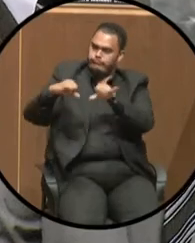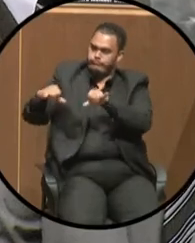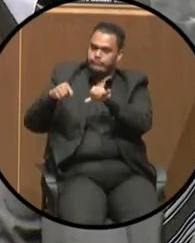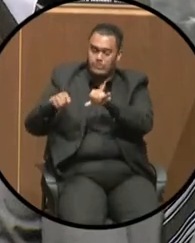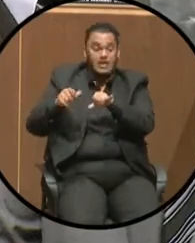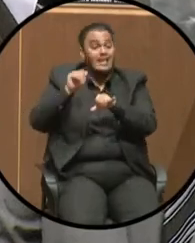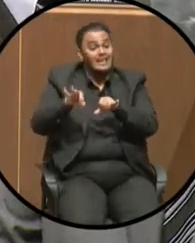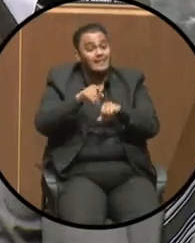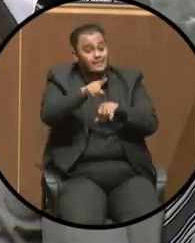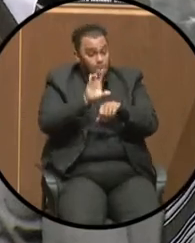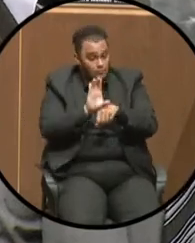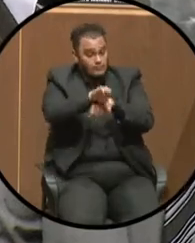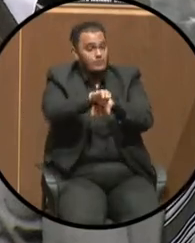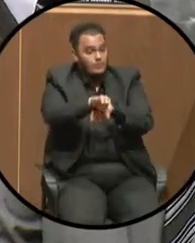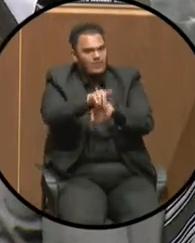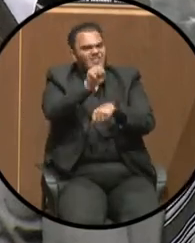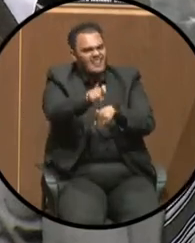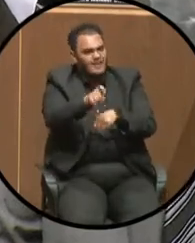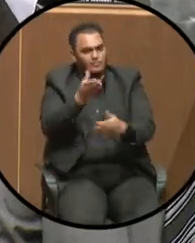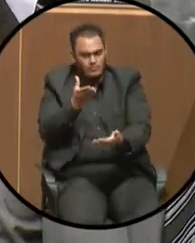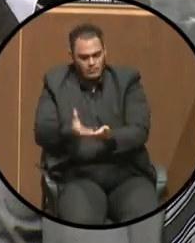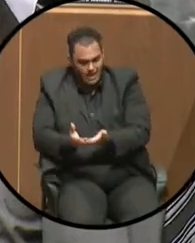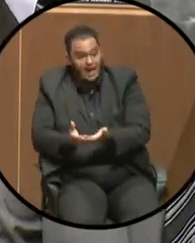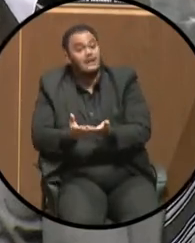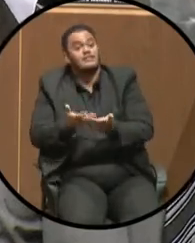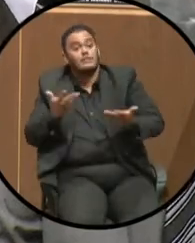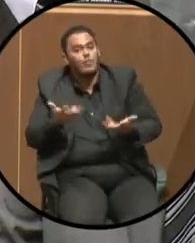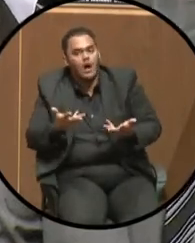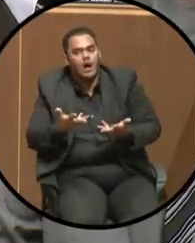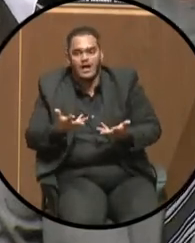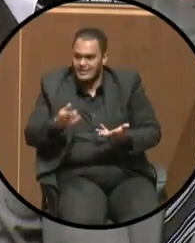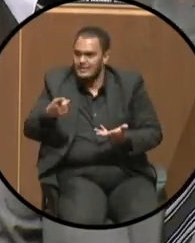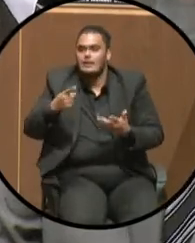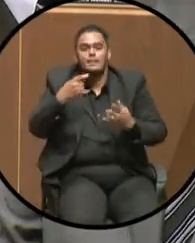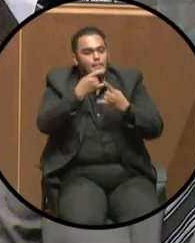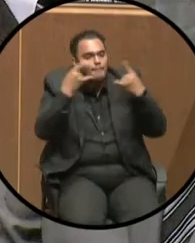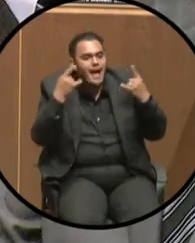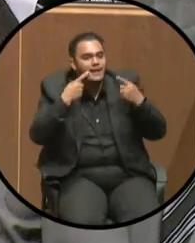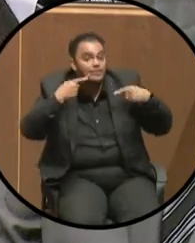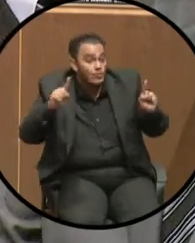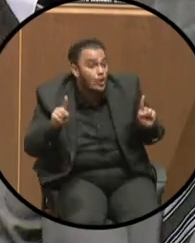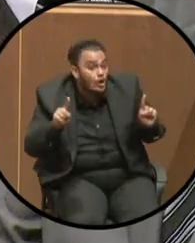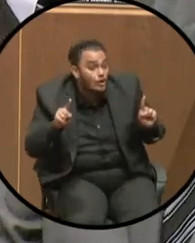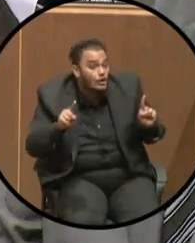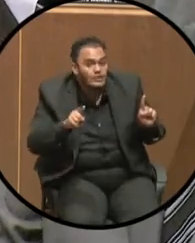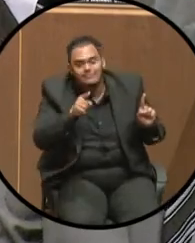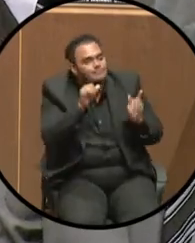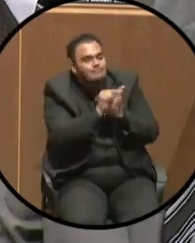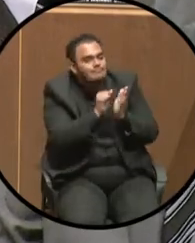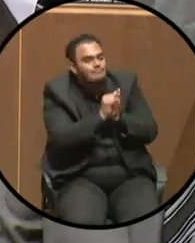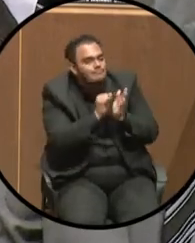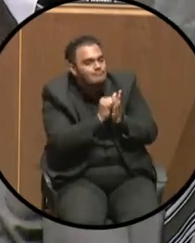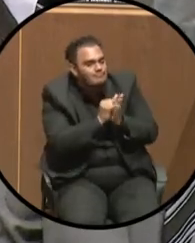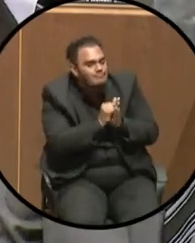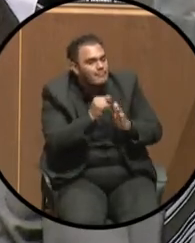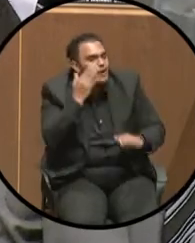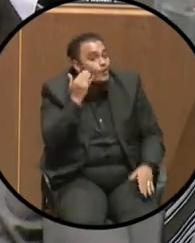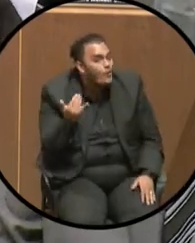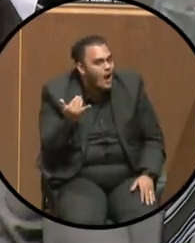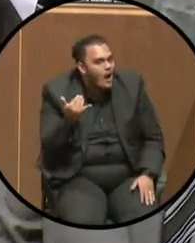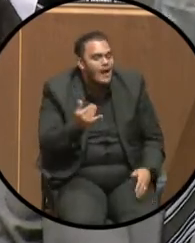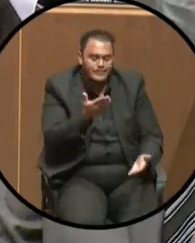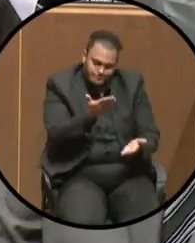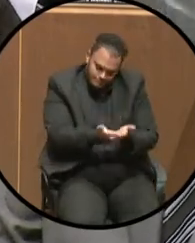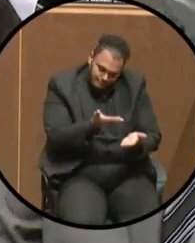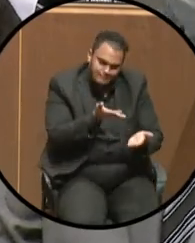sort, you will now have to provide the evidence that masks work to support your claims, which cannot be done because true